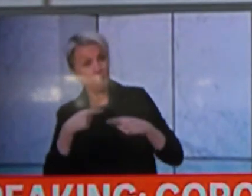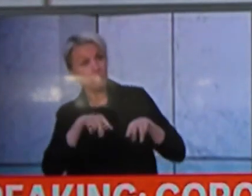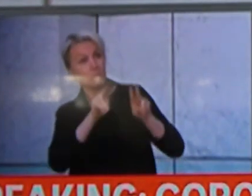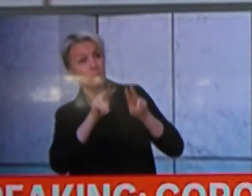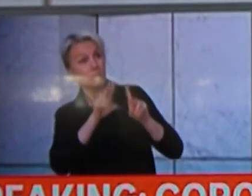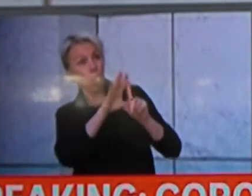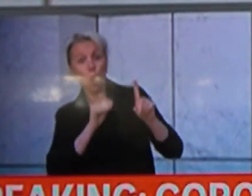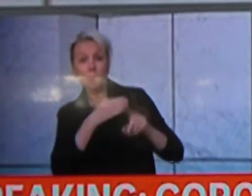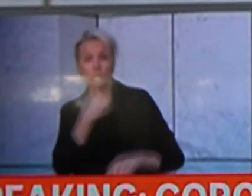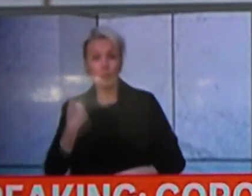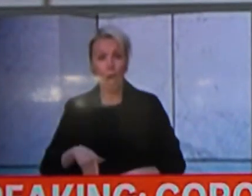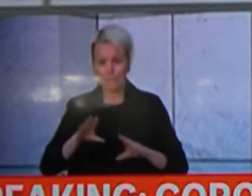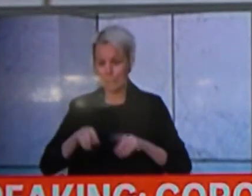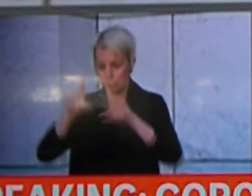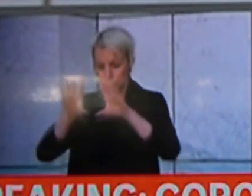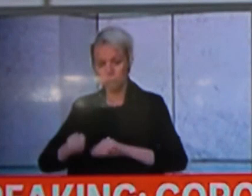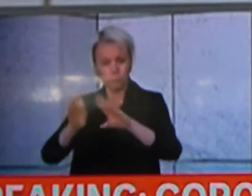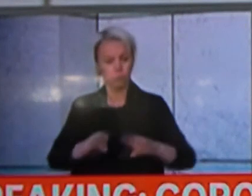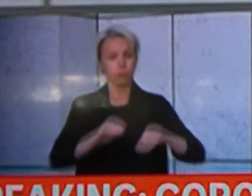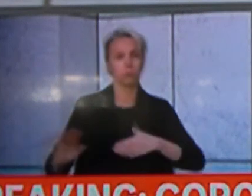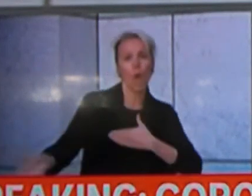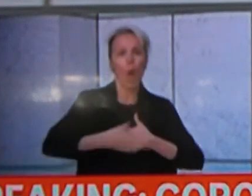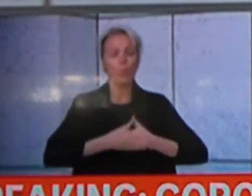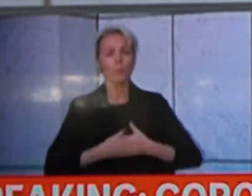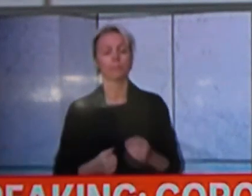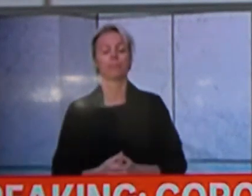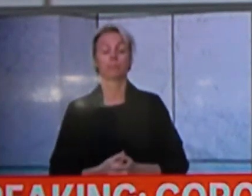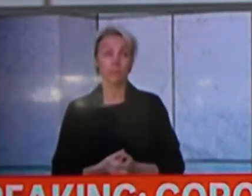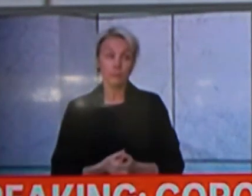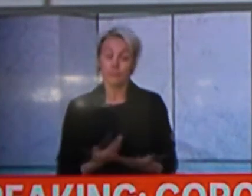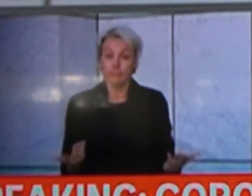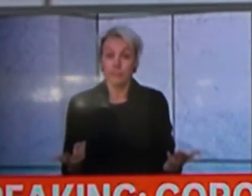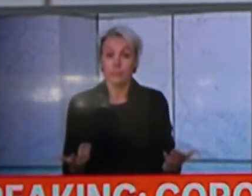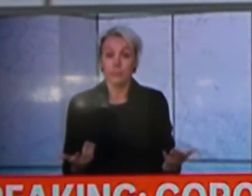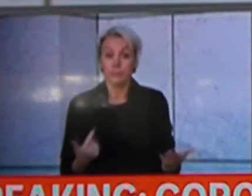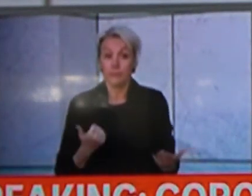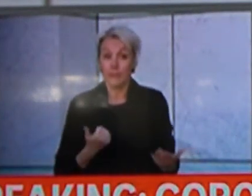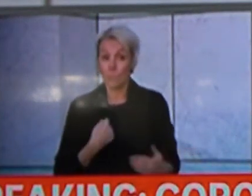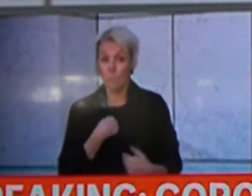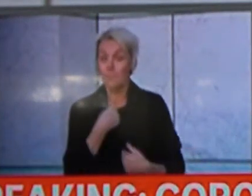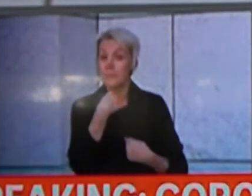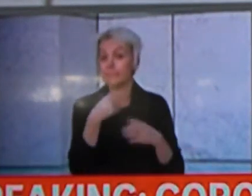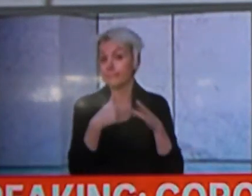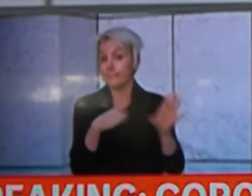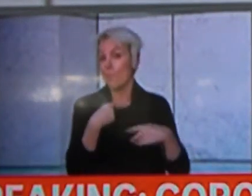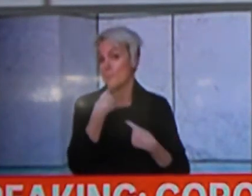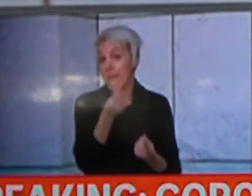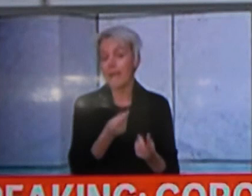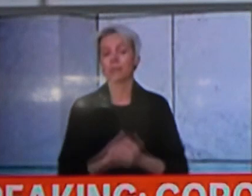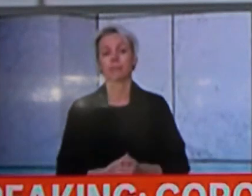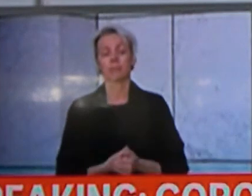regional areas you were alluding to earlier? Well, this is exactly what I'm suggesting, Tim. This is exactly how premiers are